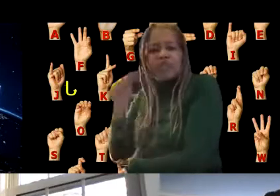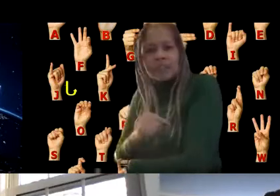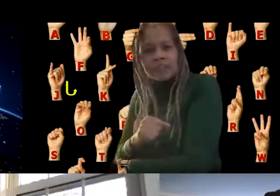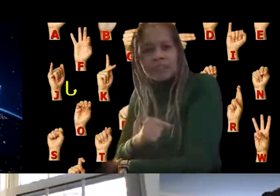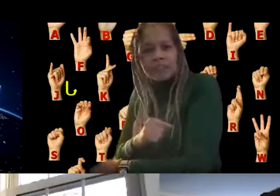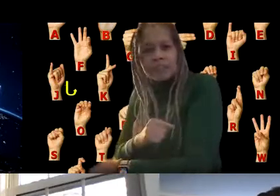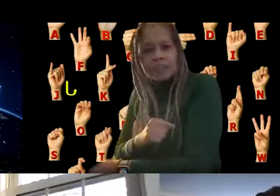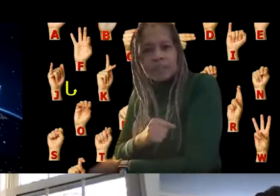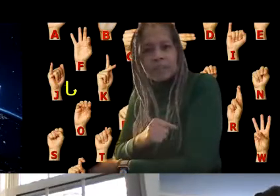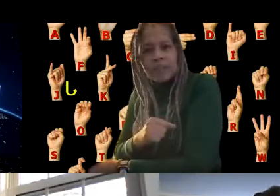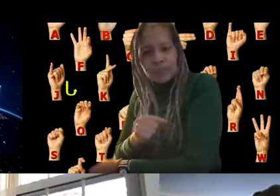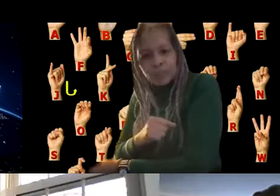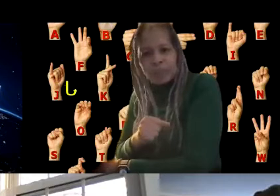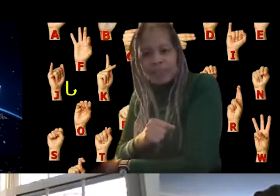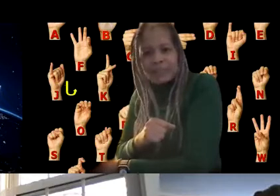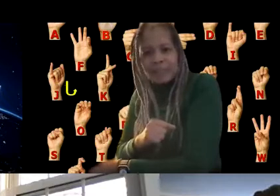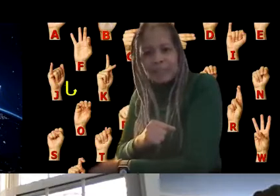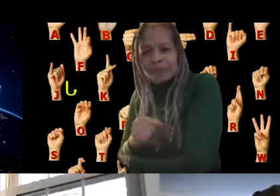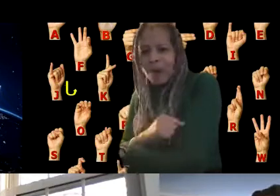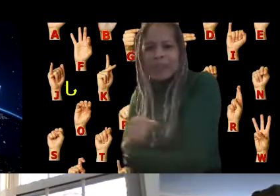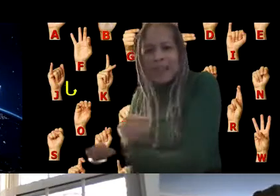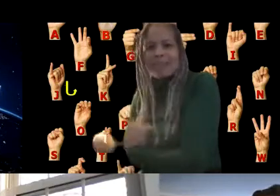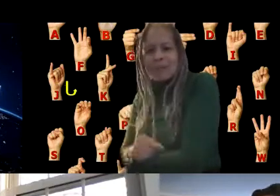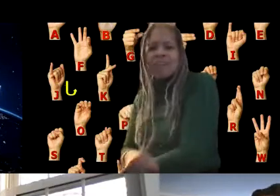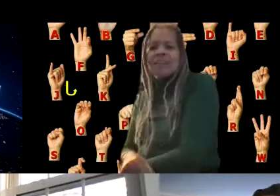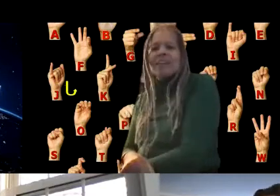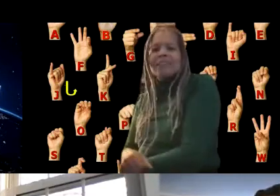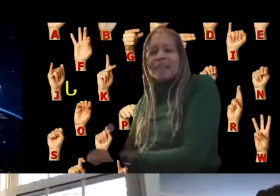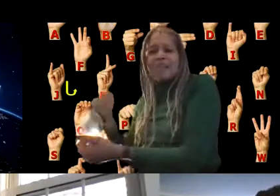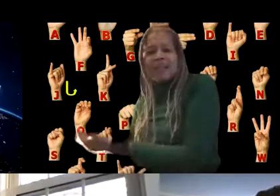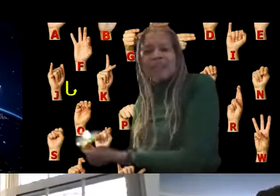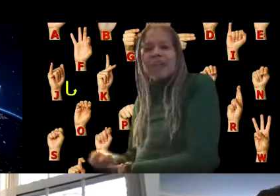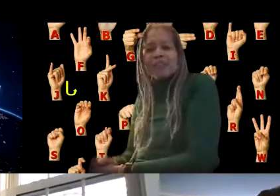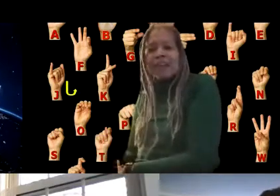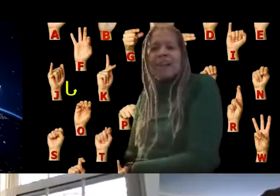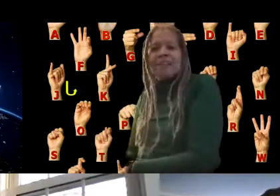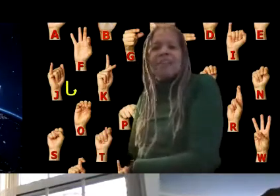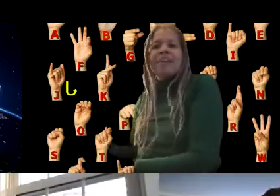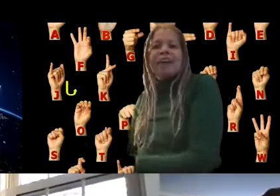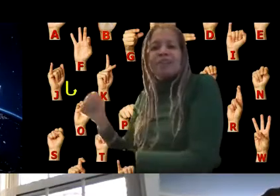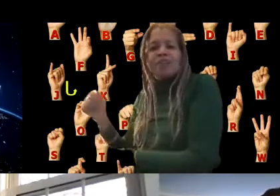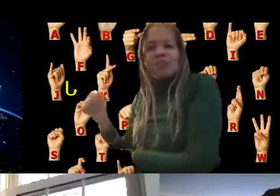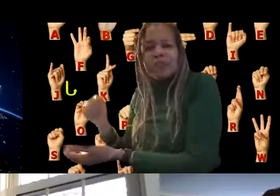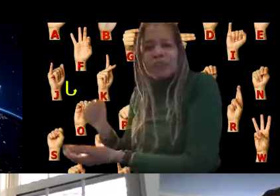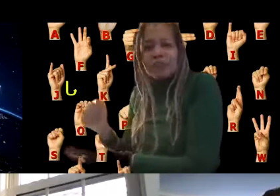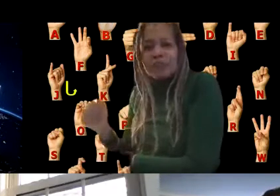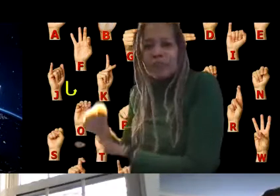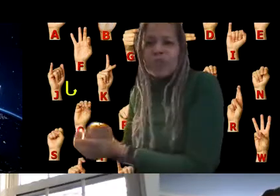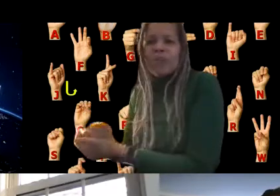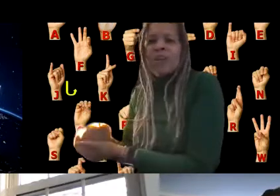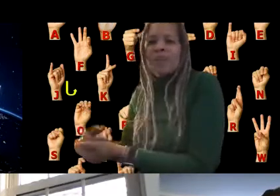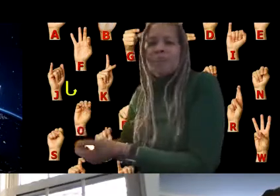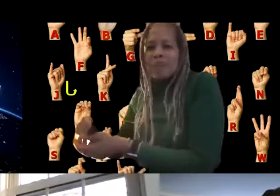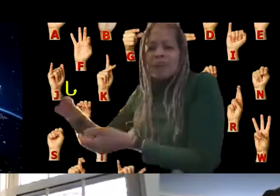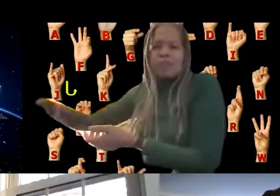and chitlins on your dinner table. Lord have mercy. That's your in-laws now, and your